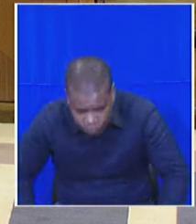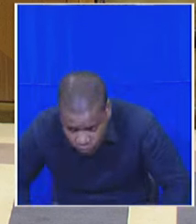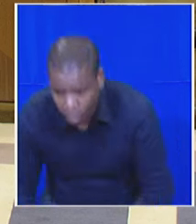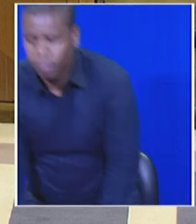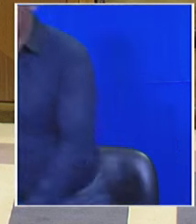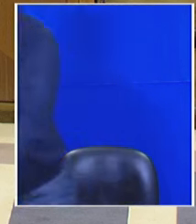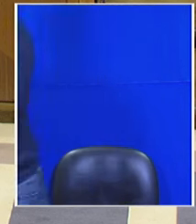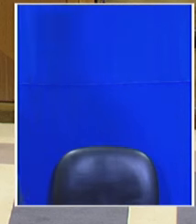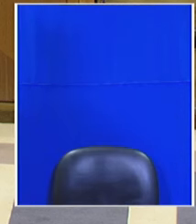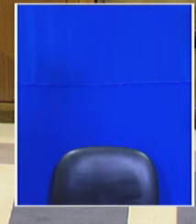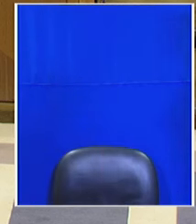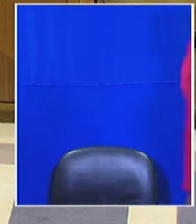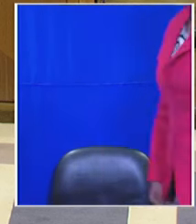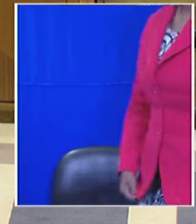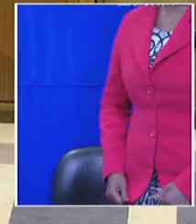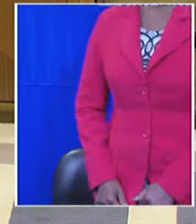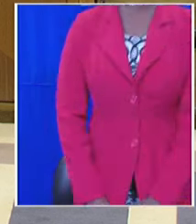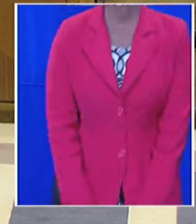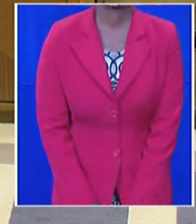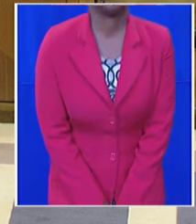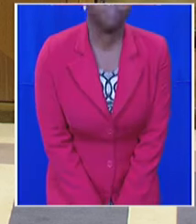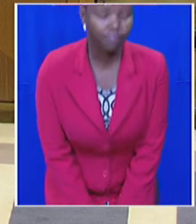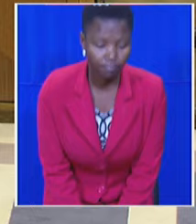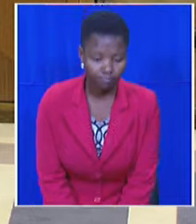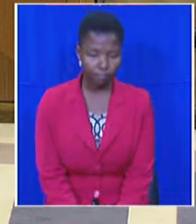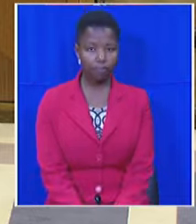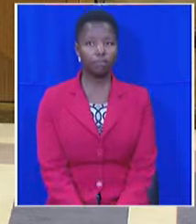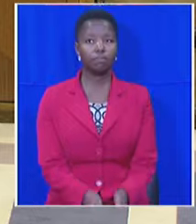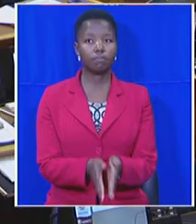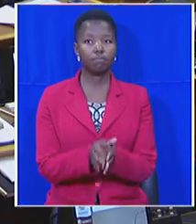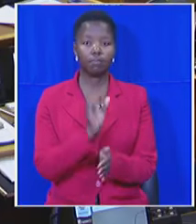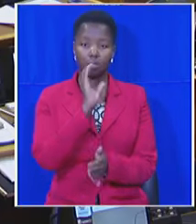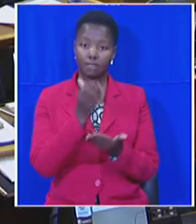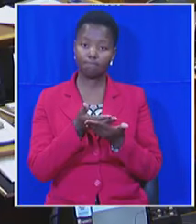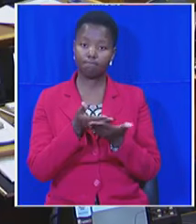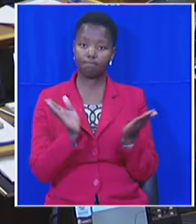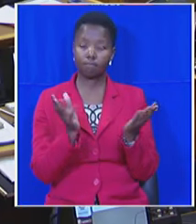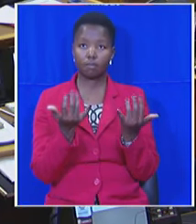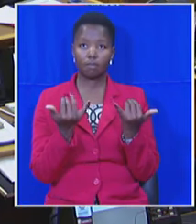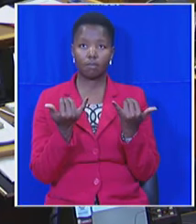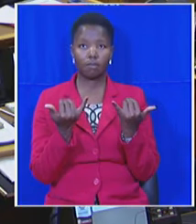Order, honorable members. I put the vote again. Are there any objections?